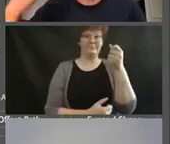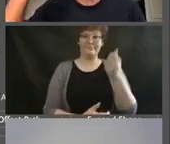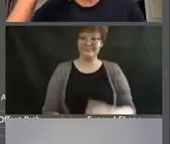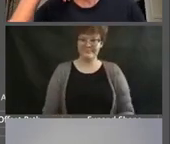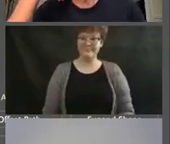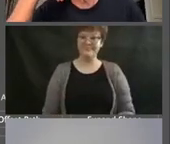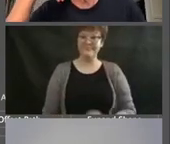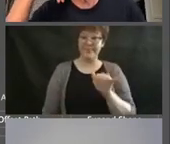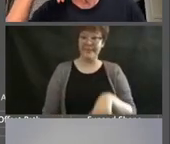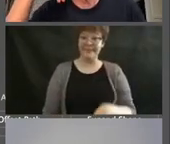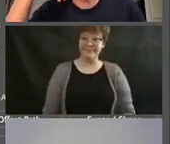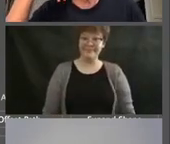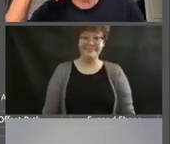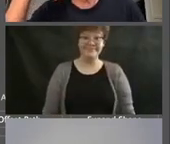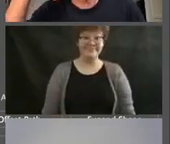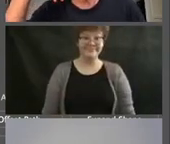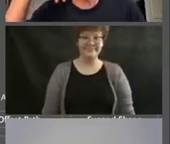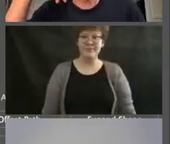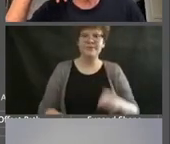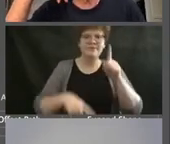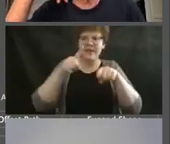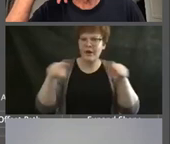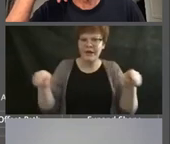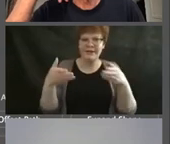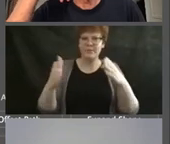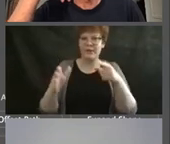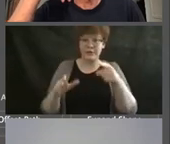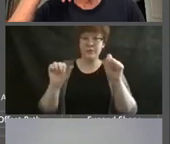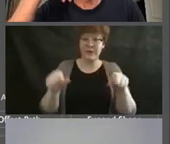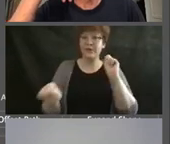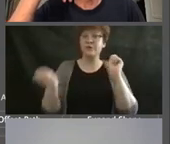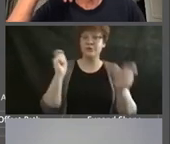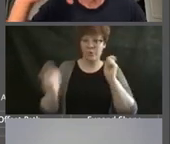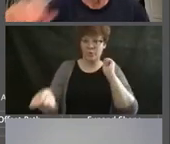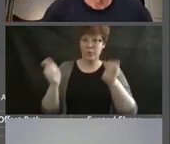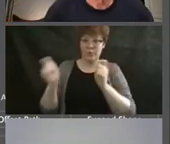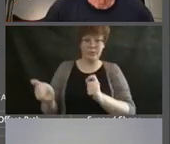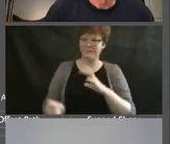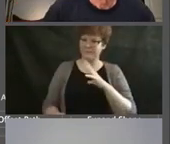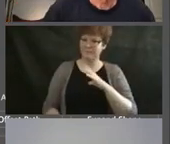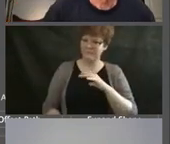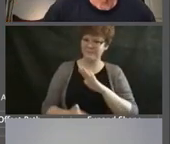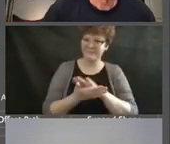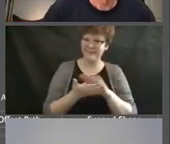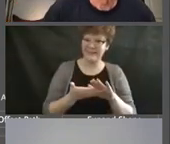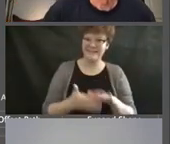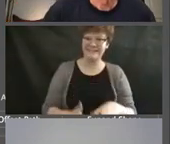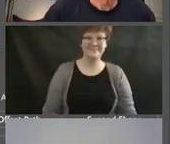So there's a lot, you know, various ways that you have to control these, which is really kind of nice.